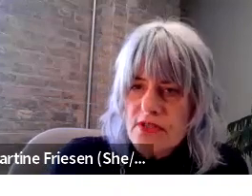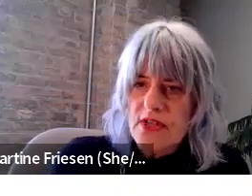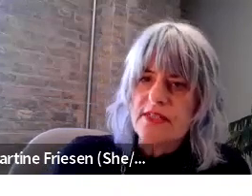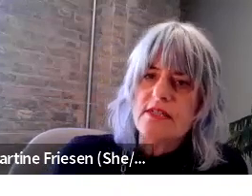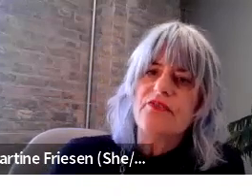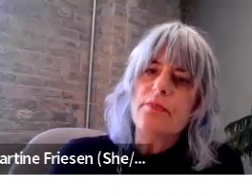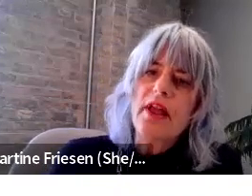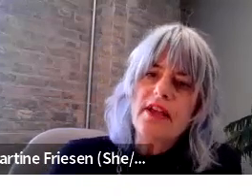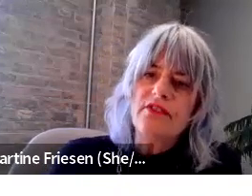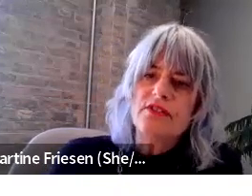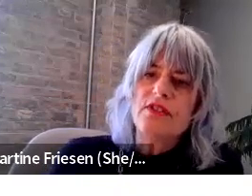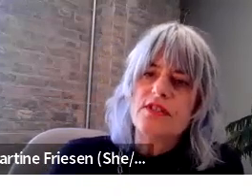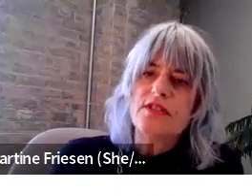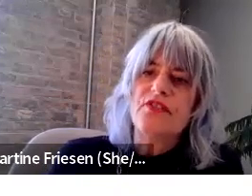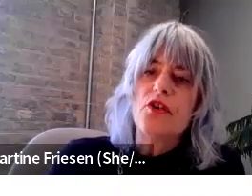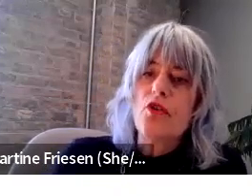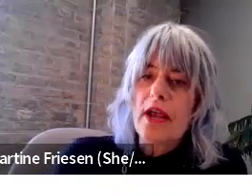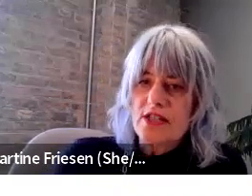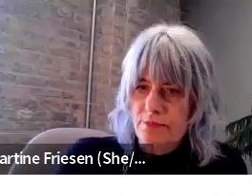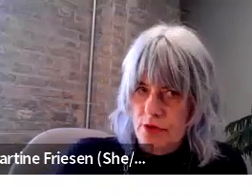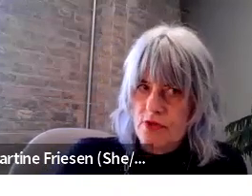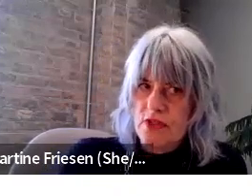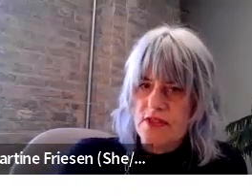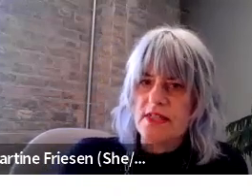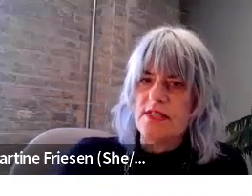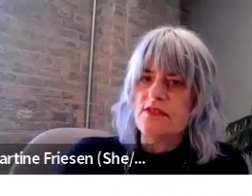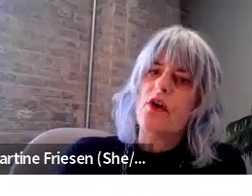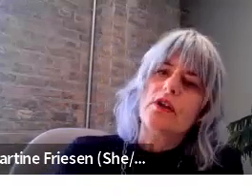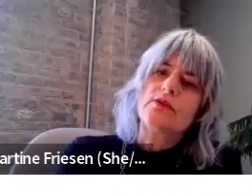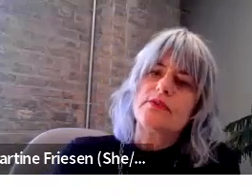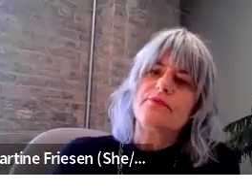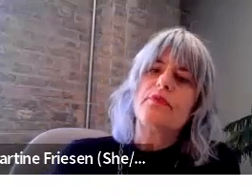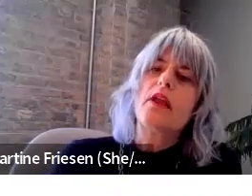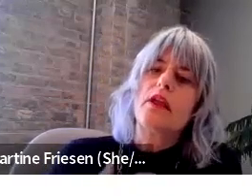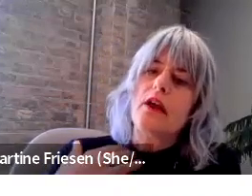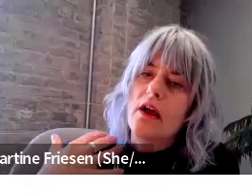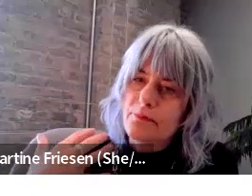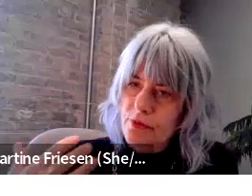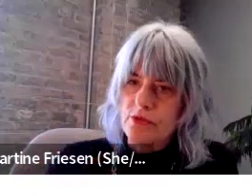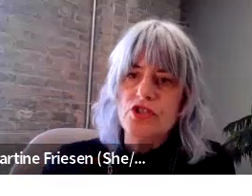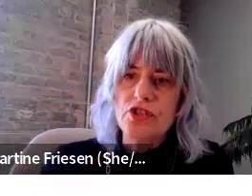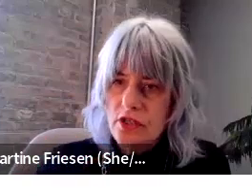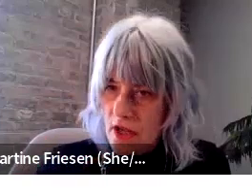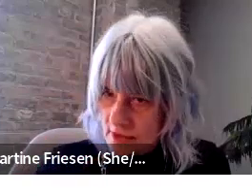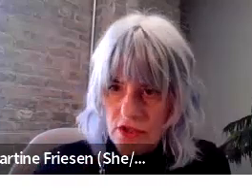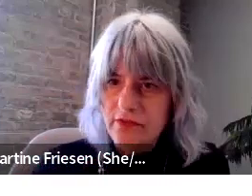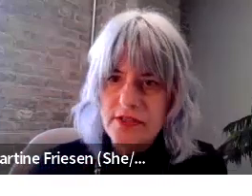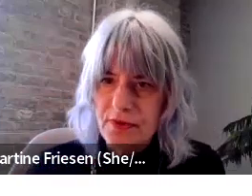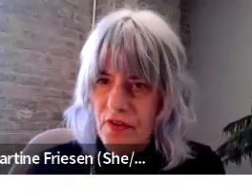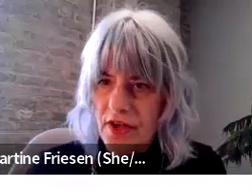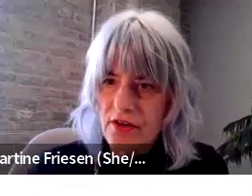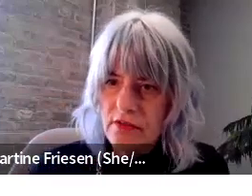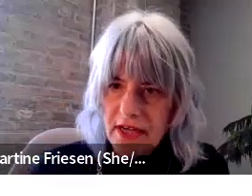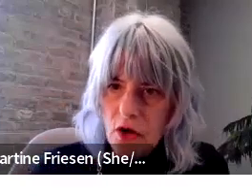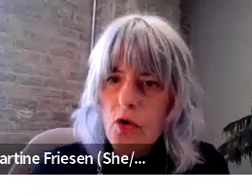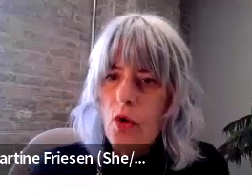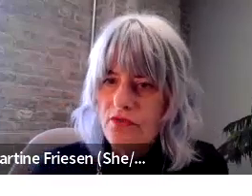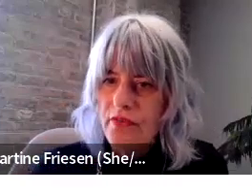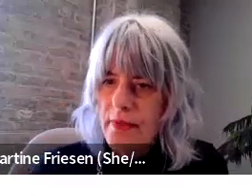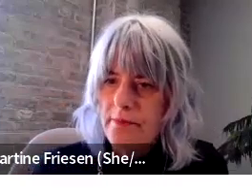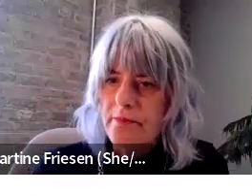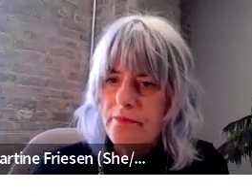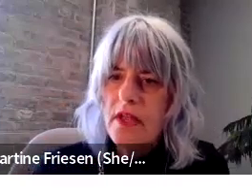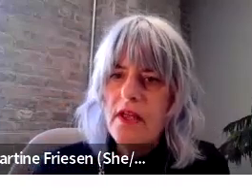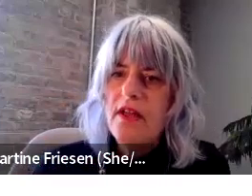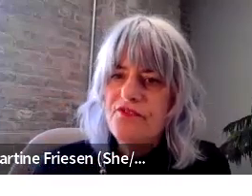The process for applying for assistance for the granting process is as follows. Approach a service provider, get a